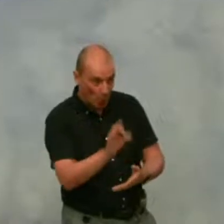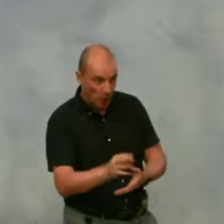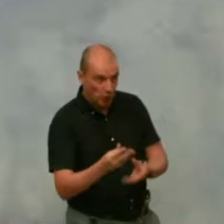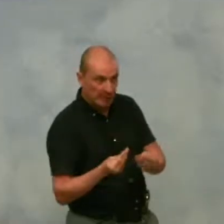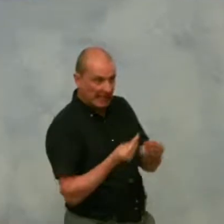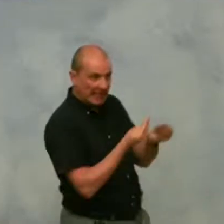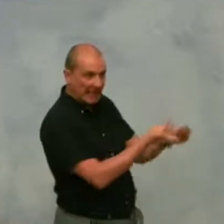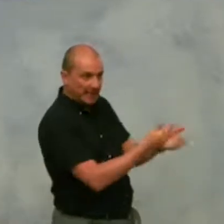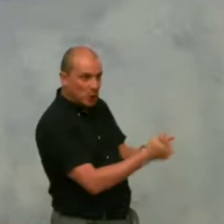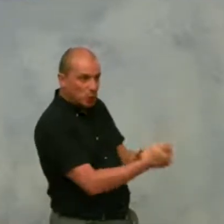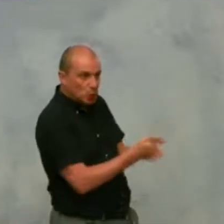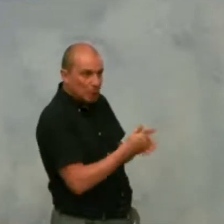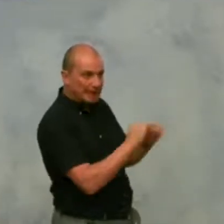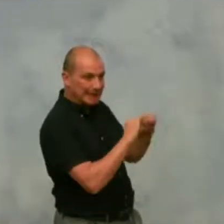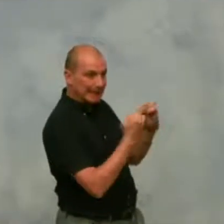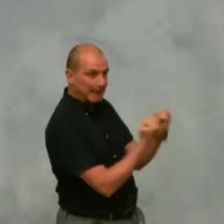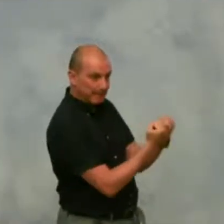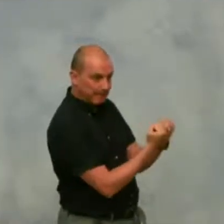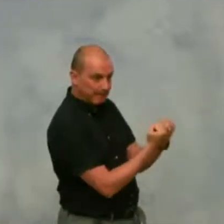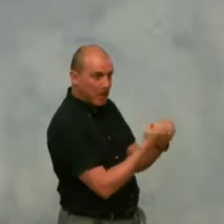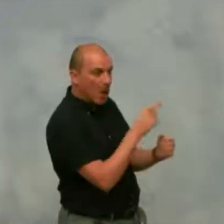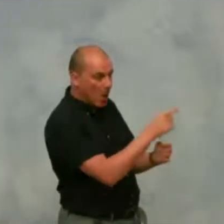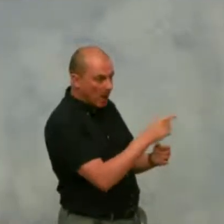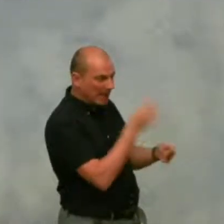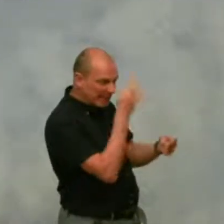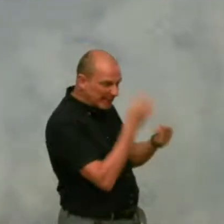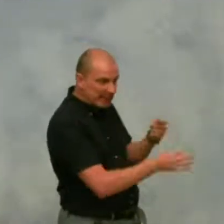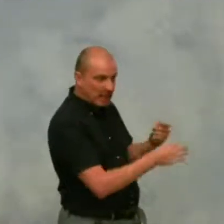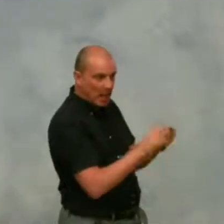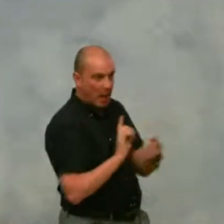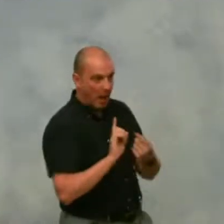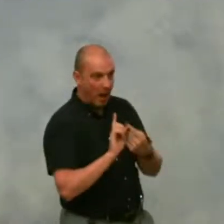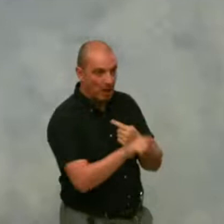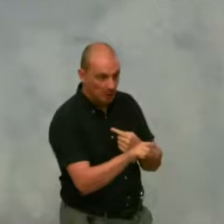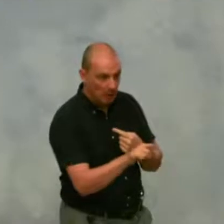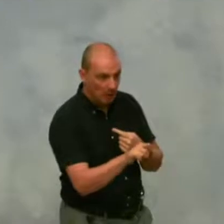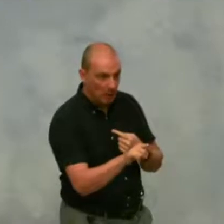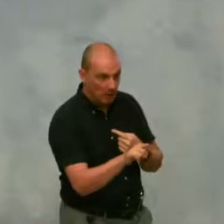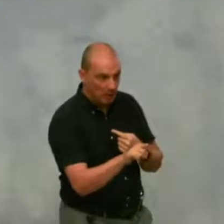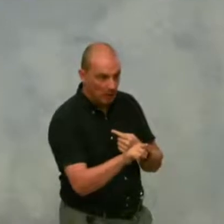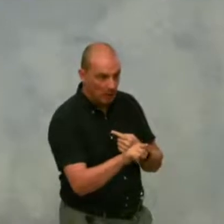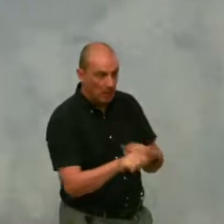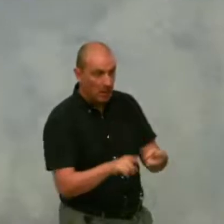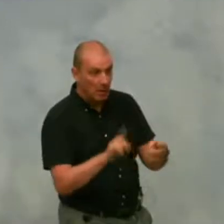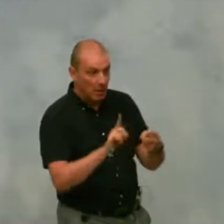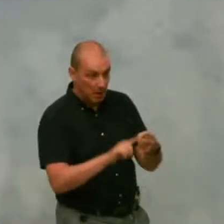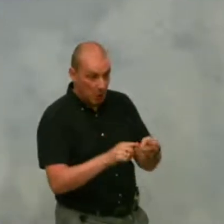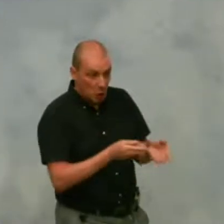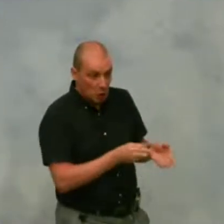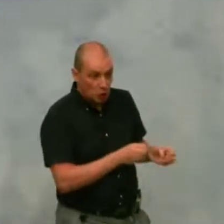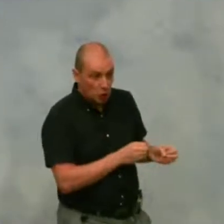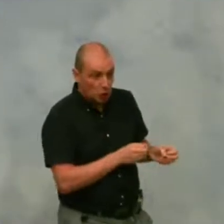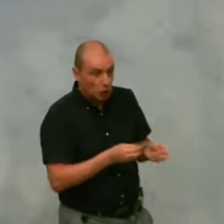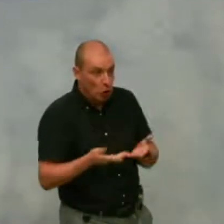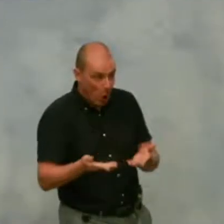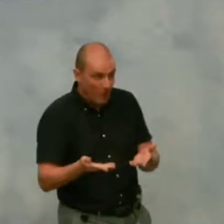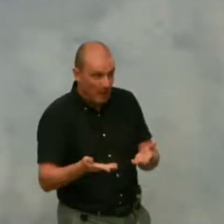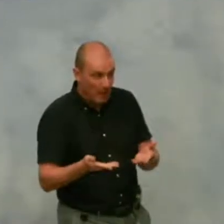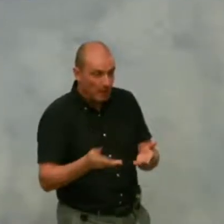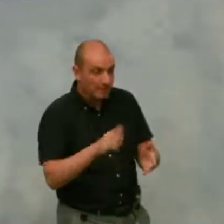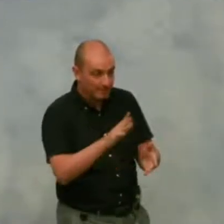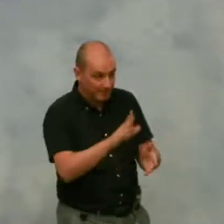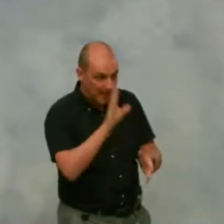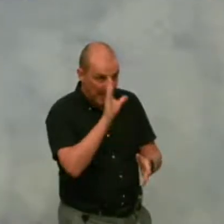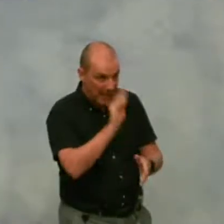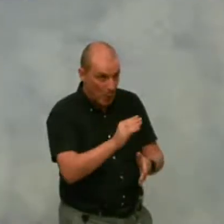and provide an answer, a more definitive answer on that. With regards to servers, we have plans well advanced. In fact, the